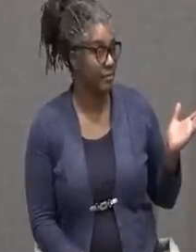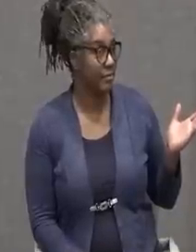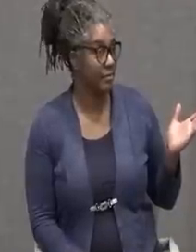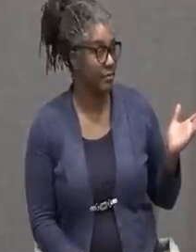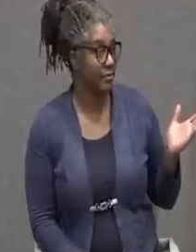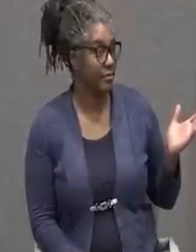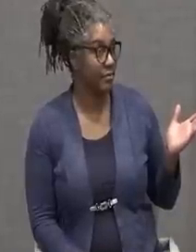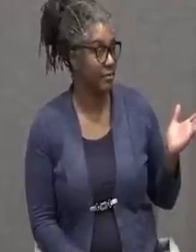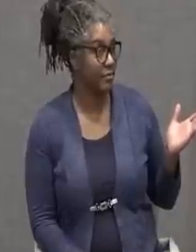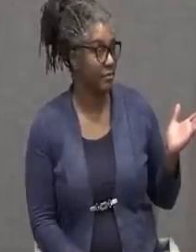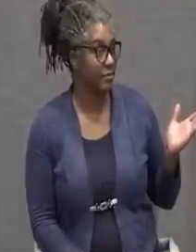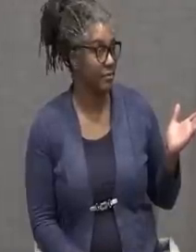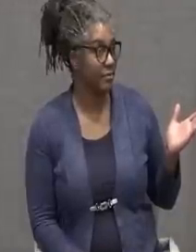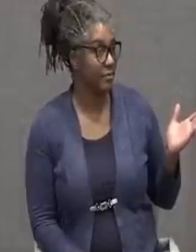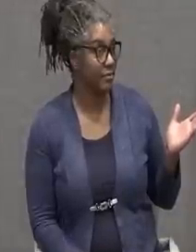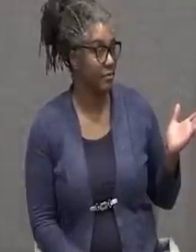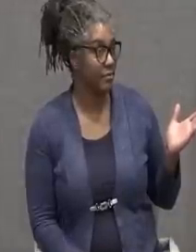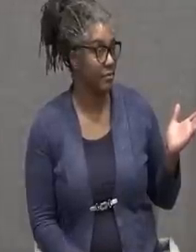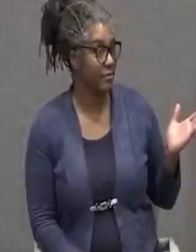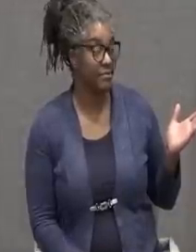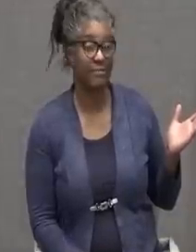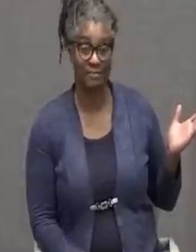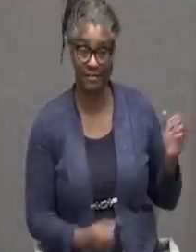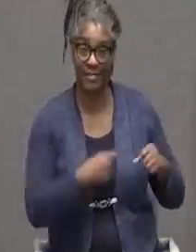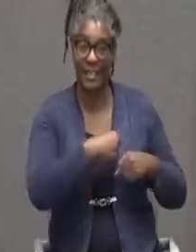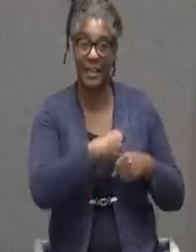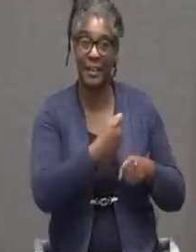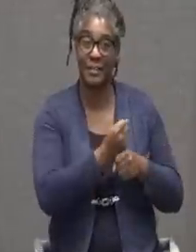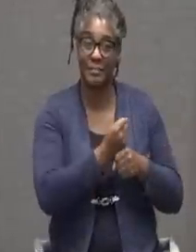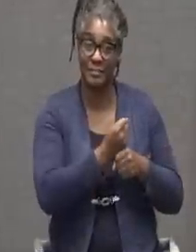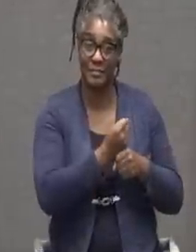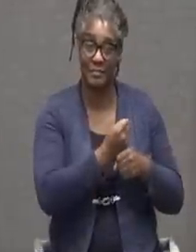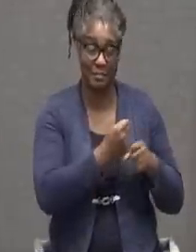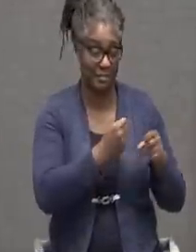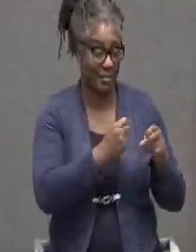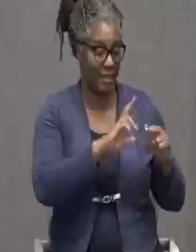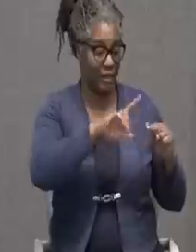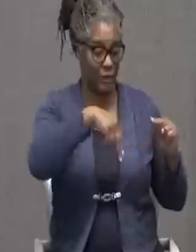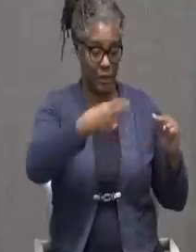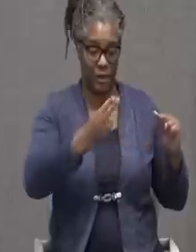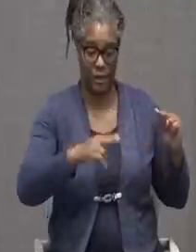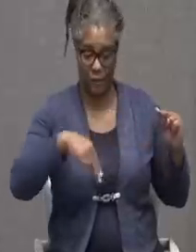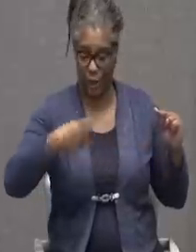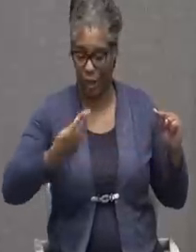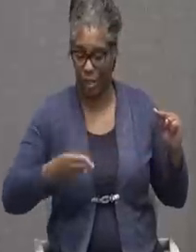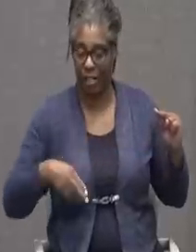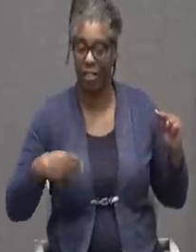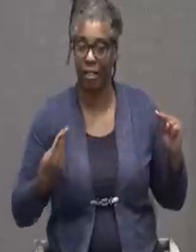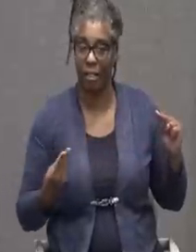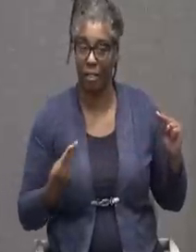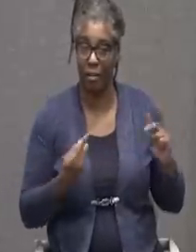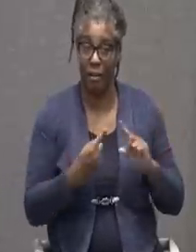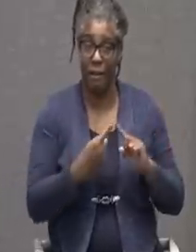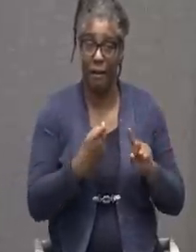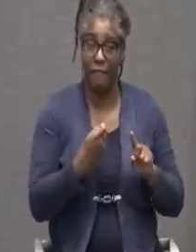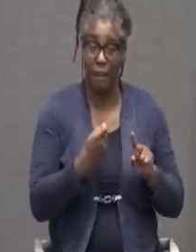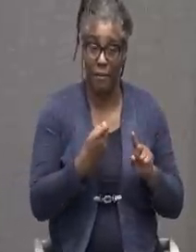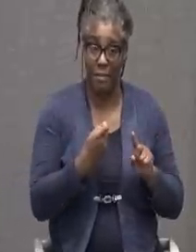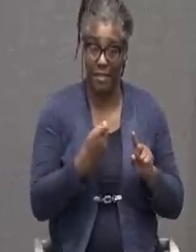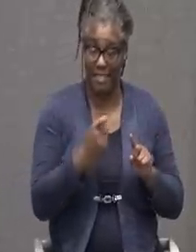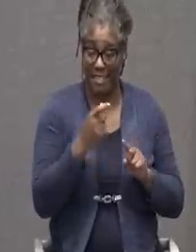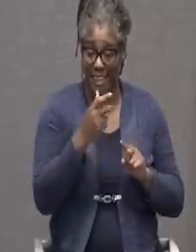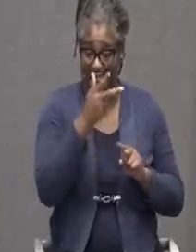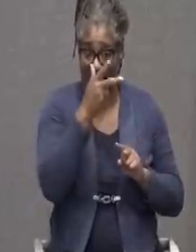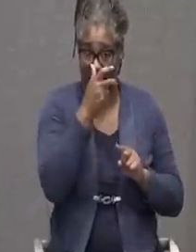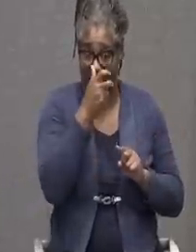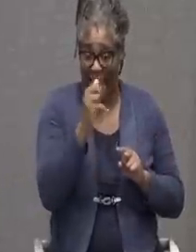There is my swirl. Now, thinking about this from an ant's perspective, I'm gonna look down at it and this could